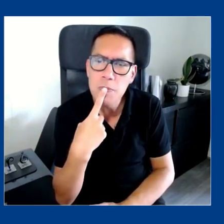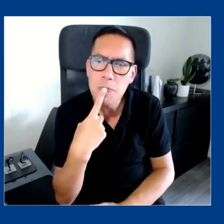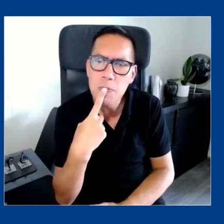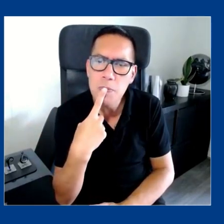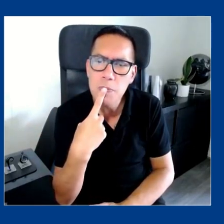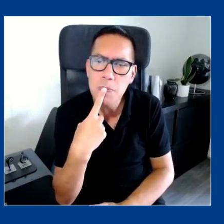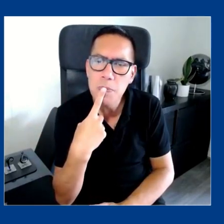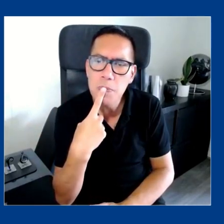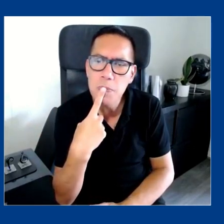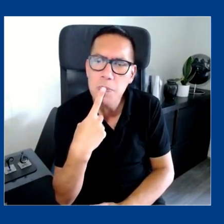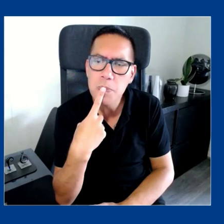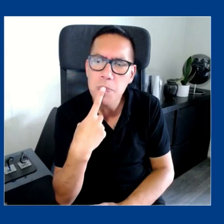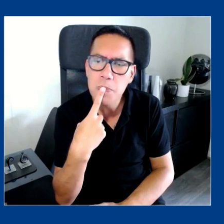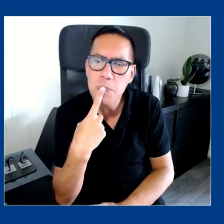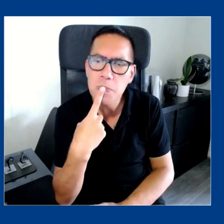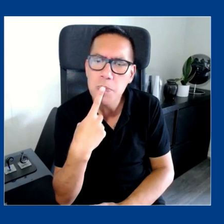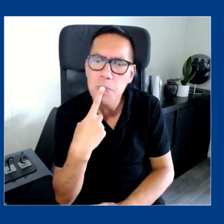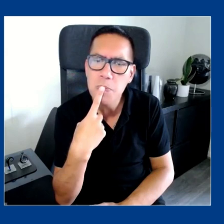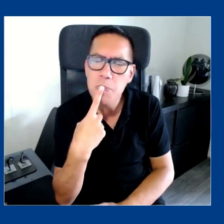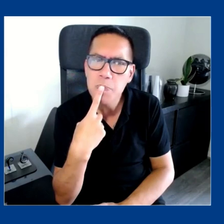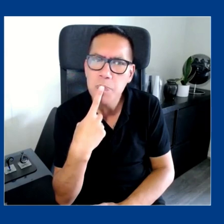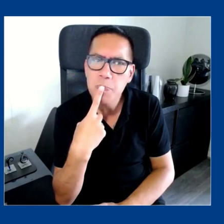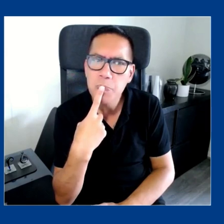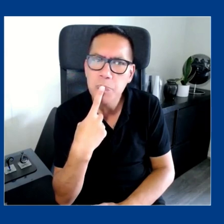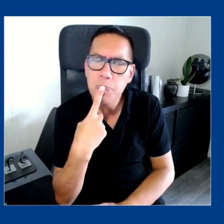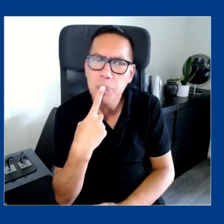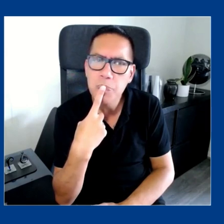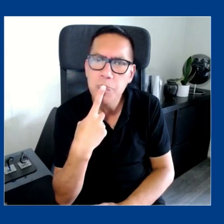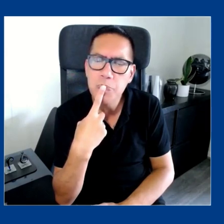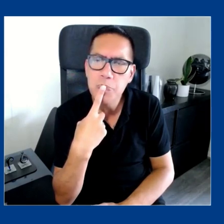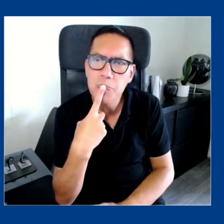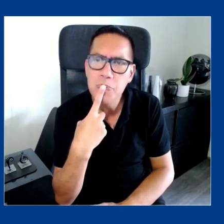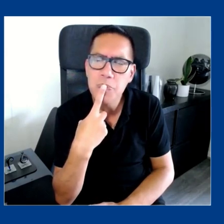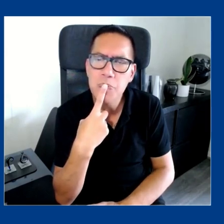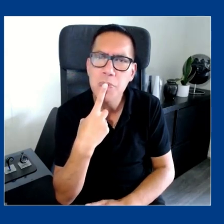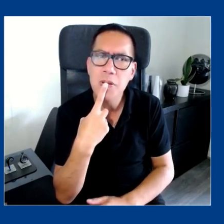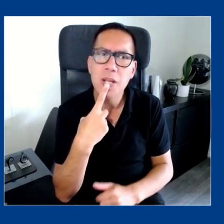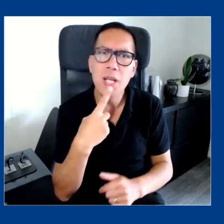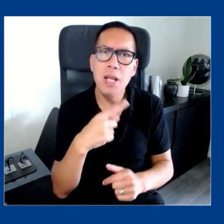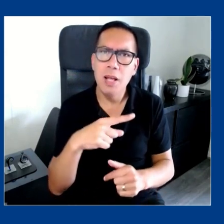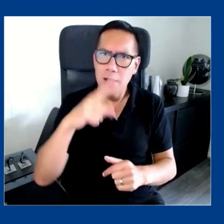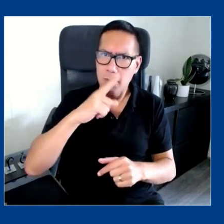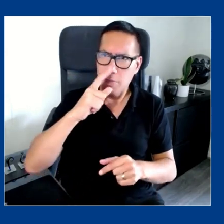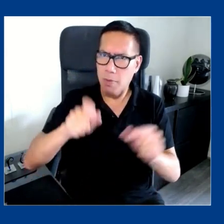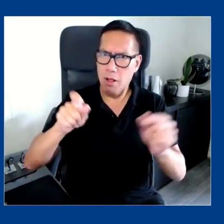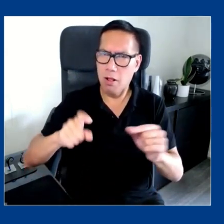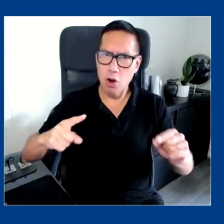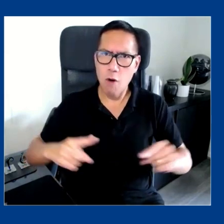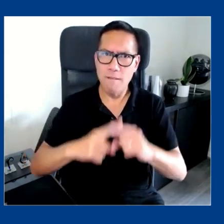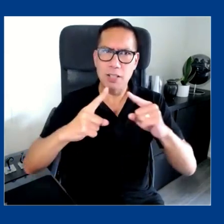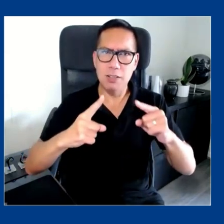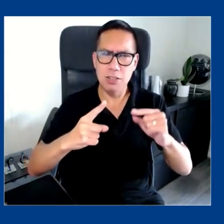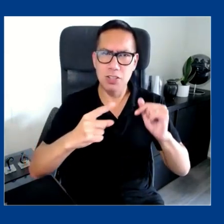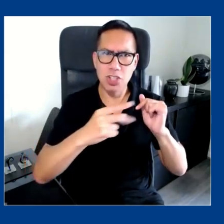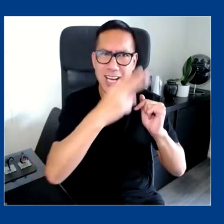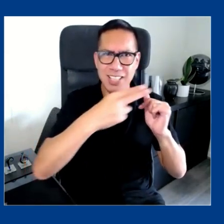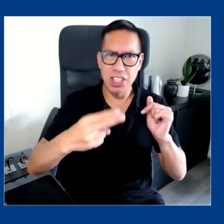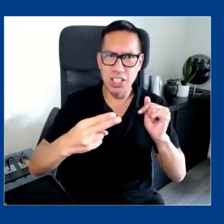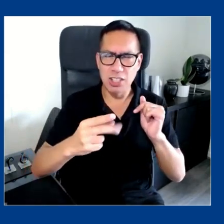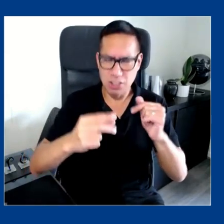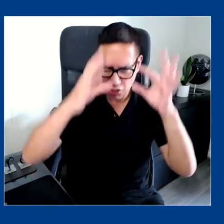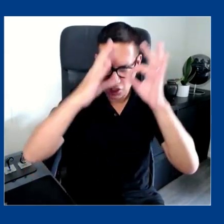there was the civil conflict and the Indonesians closed the borders. So